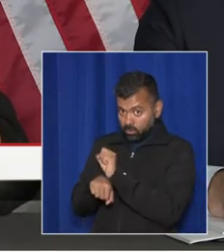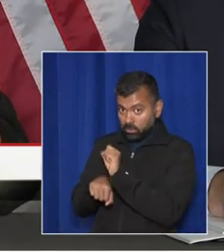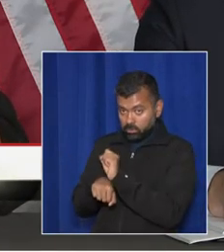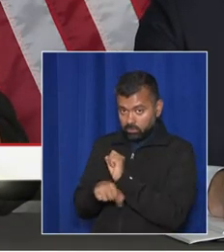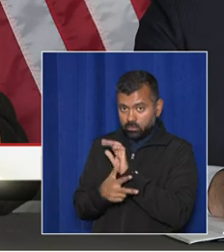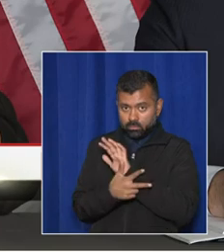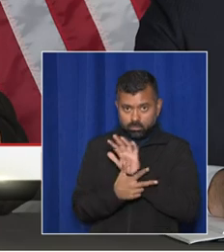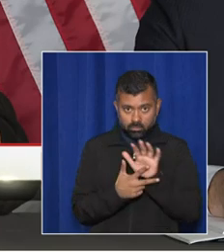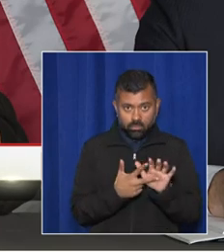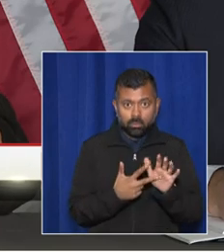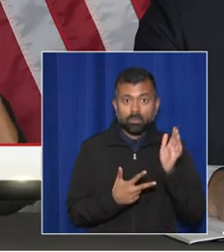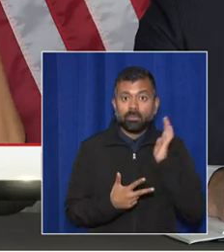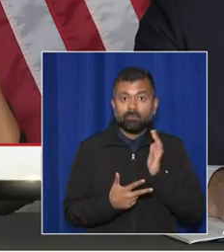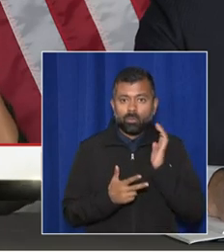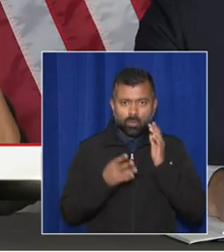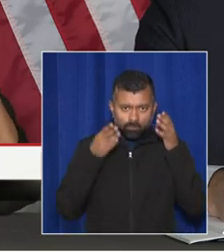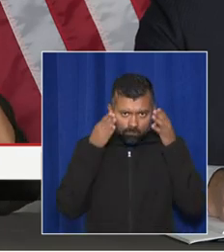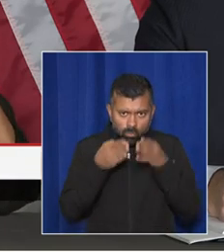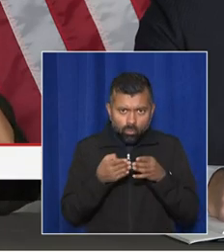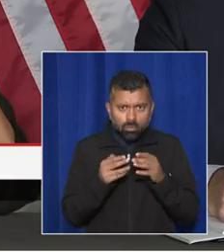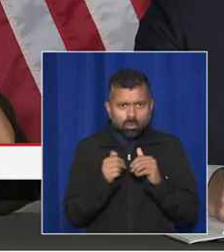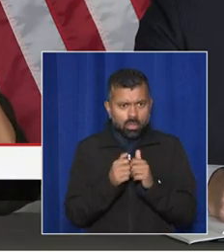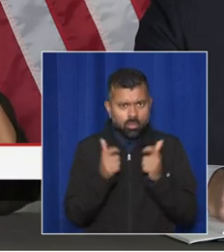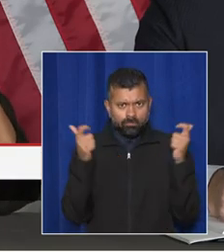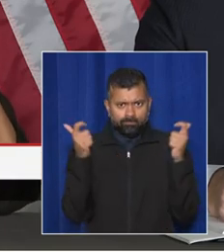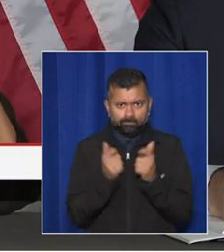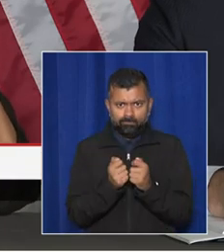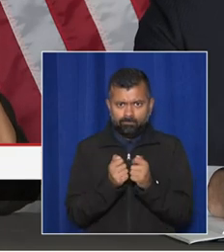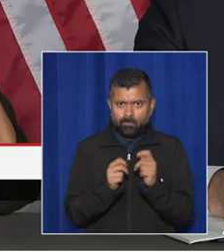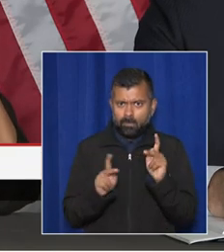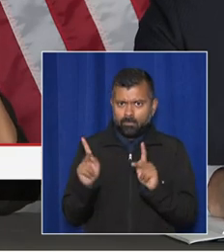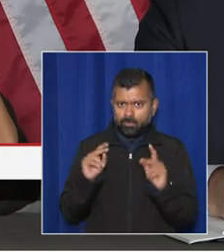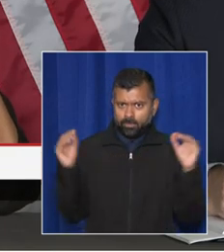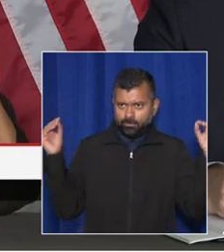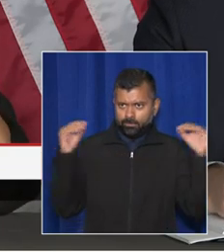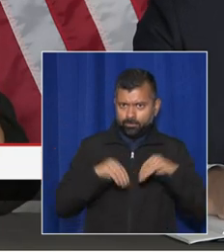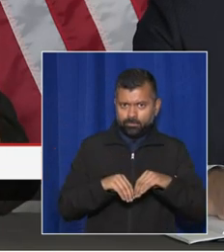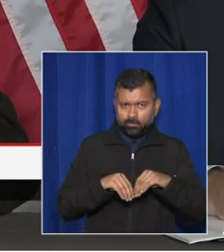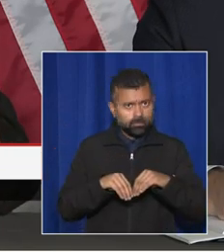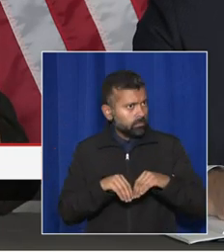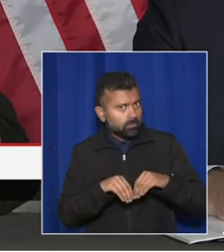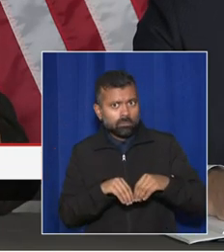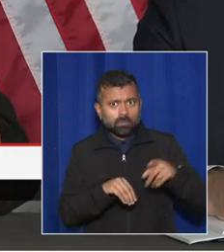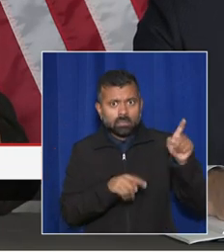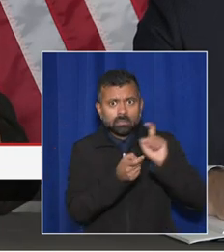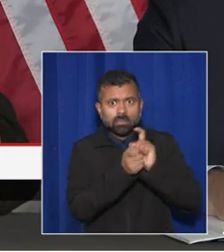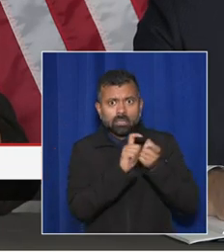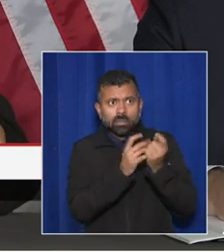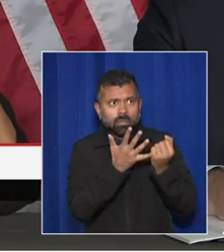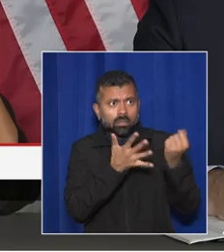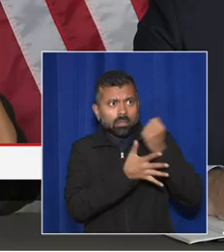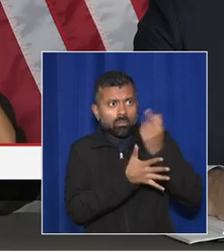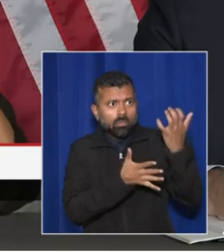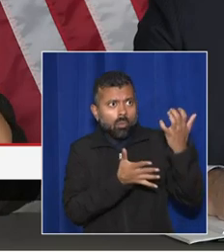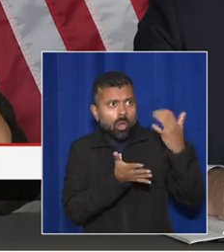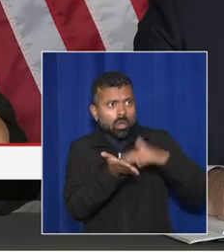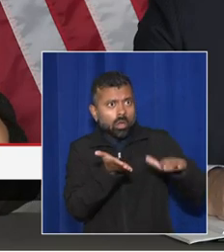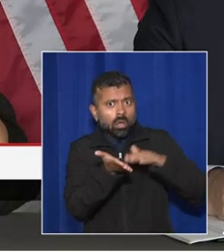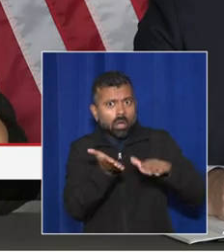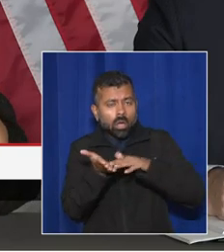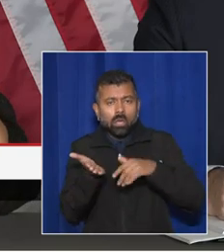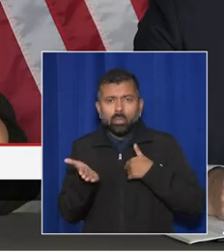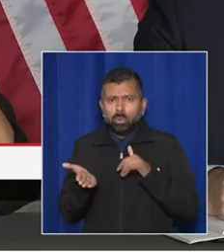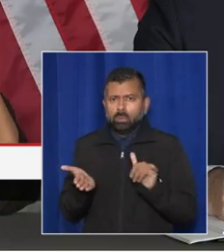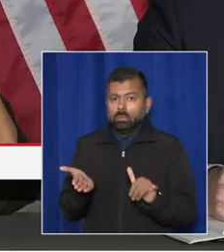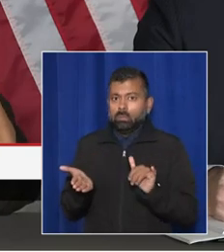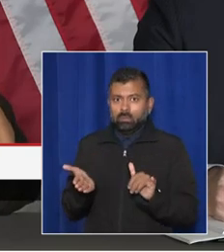do we get people back to work, not slash jobs? And so I think the conversation moving forward is how can we have a more